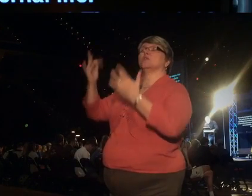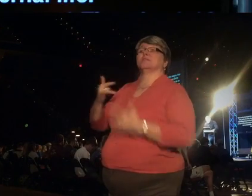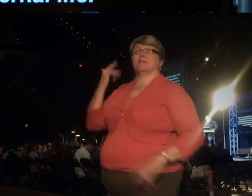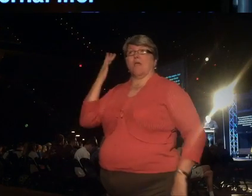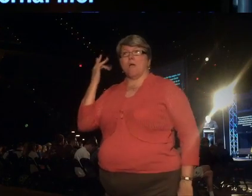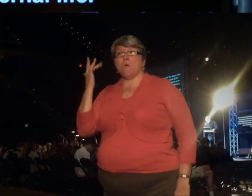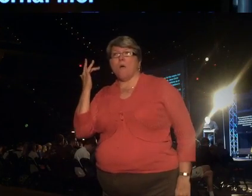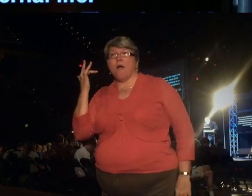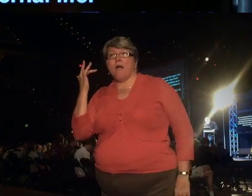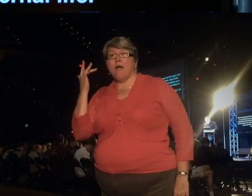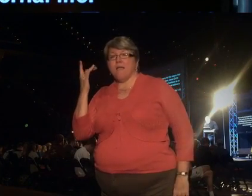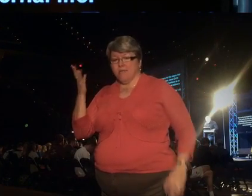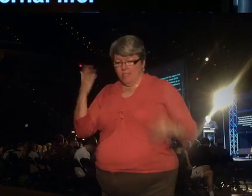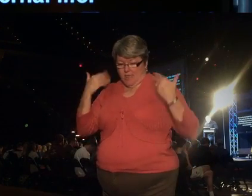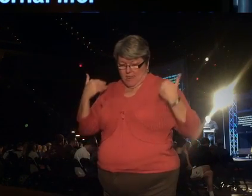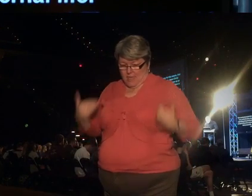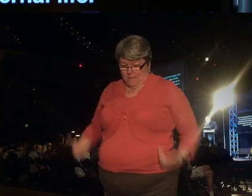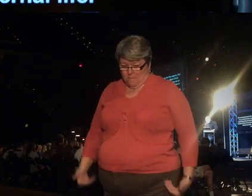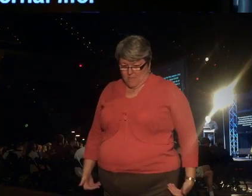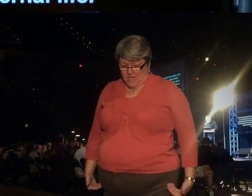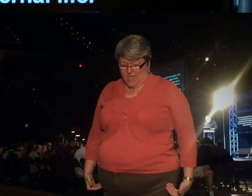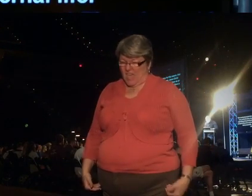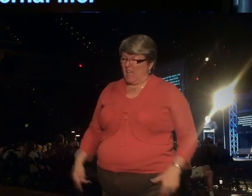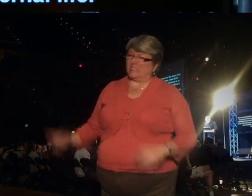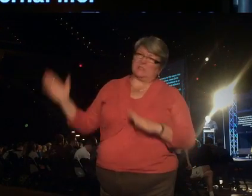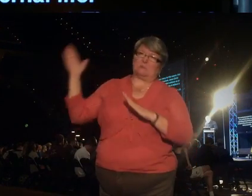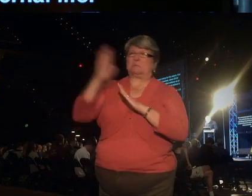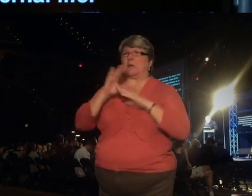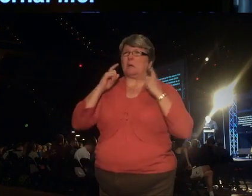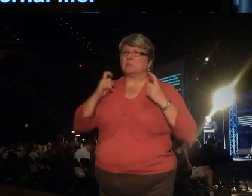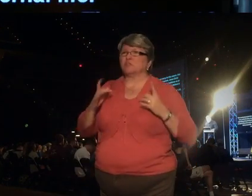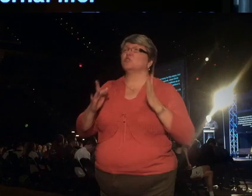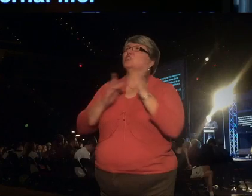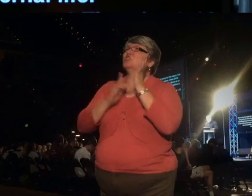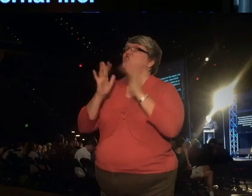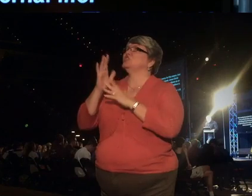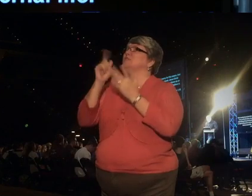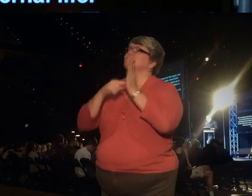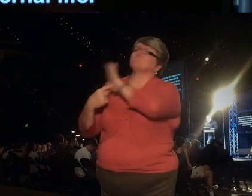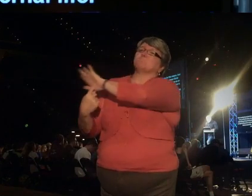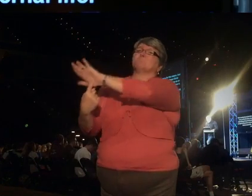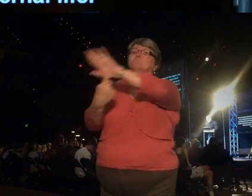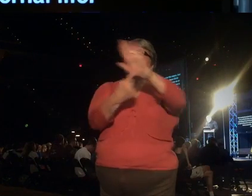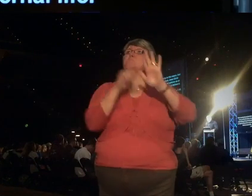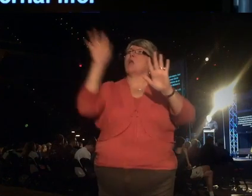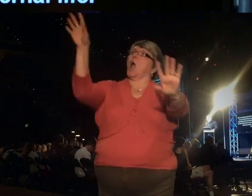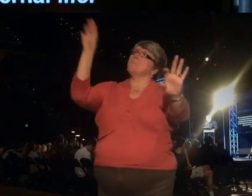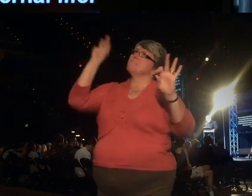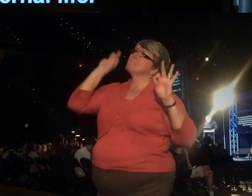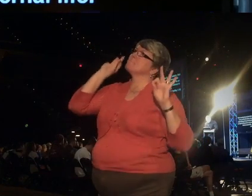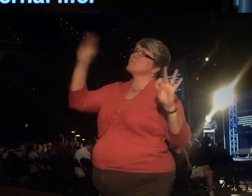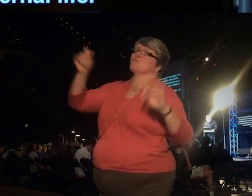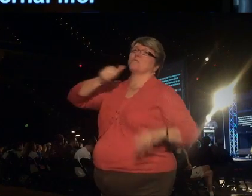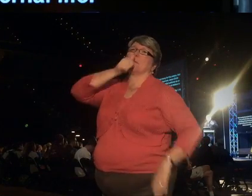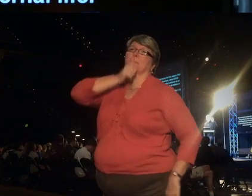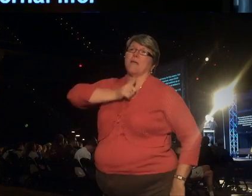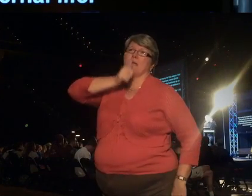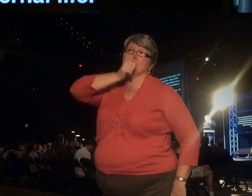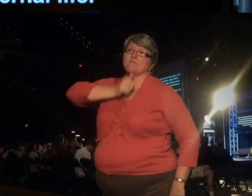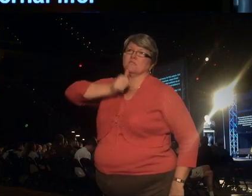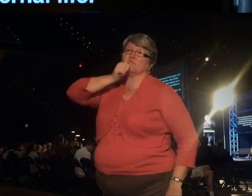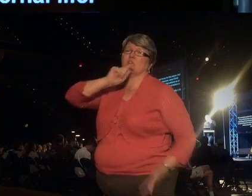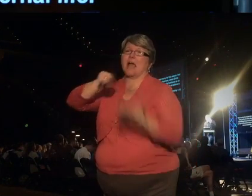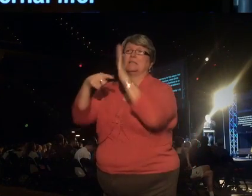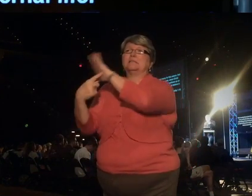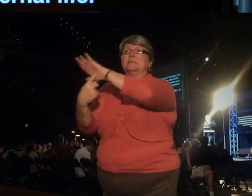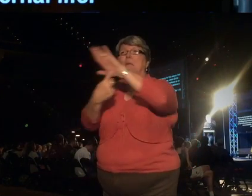as the foremost, Jesus Christ might display his perfect patience as an example to those who were to